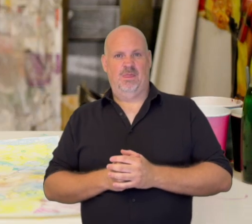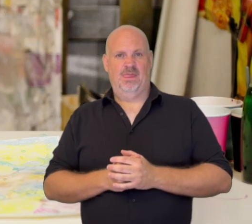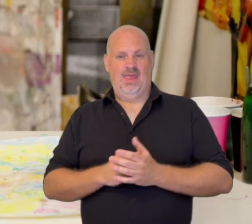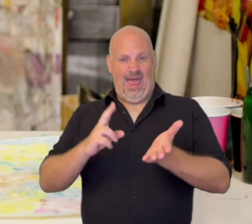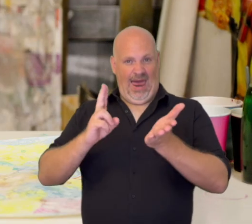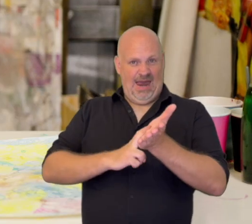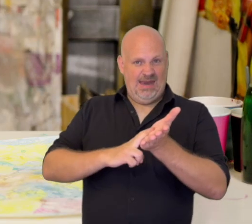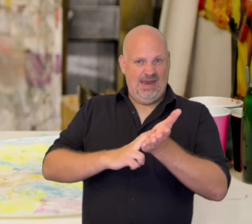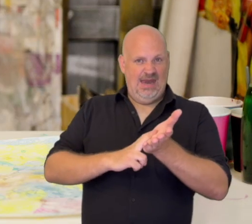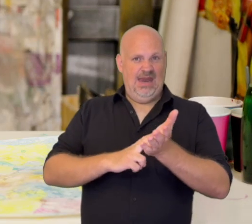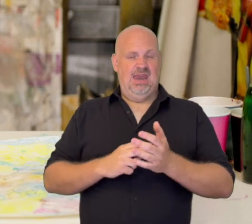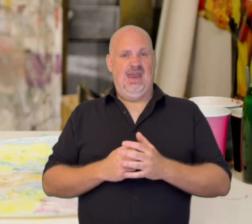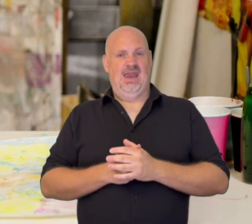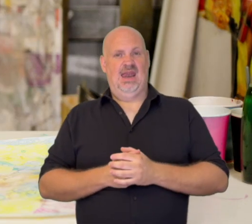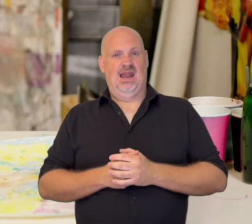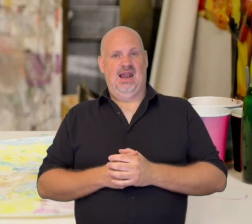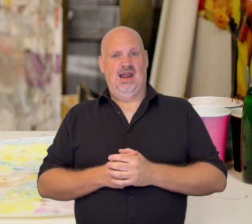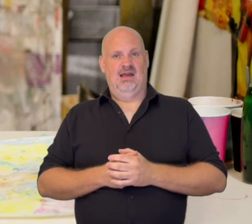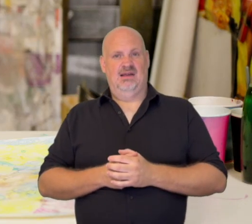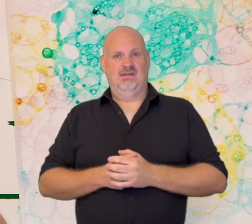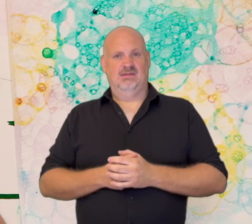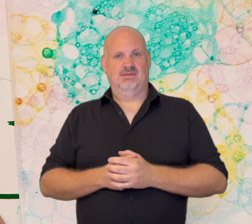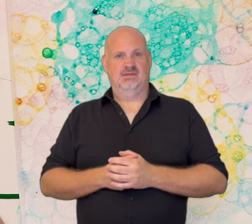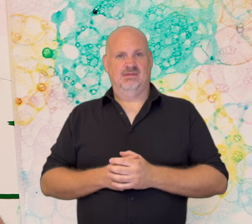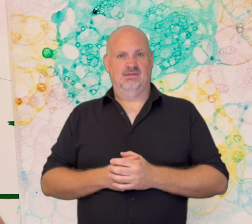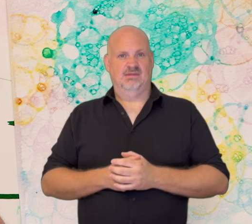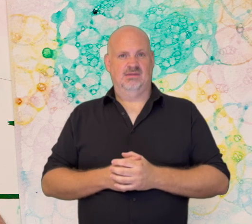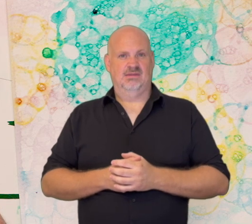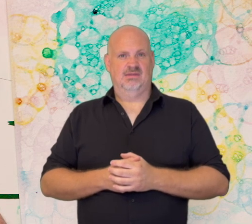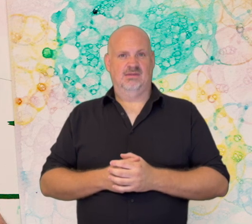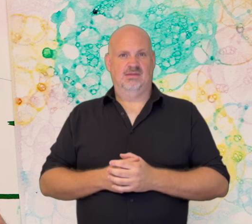And then is there an N